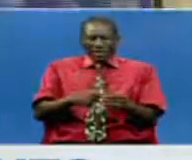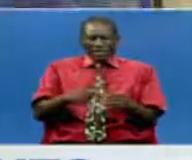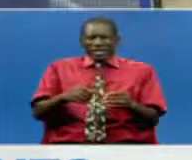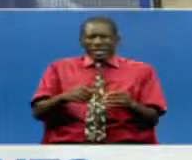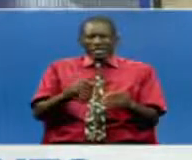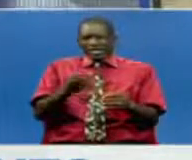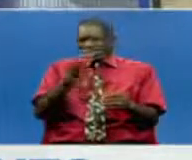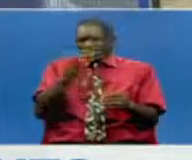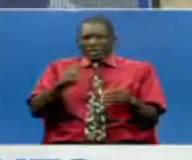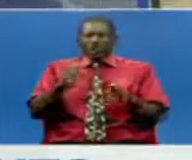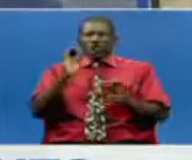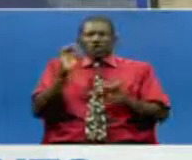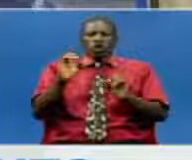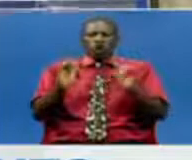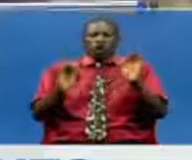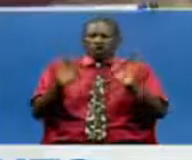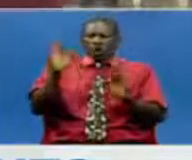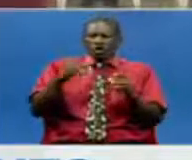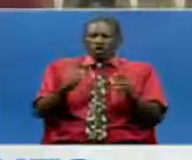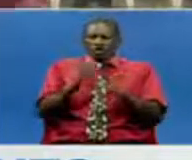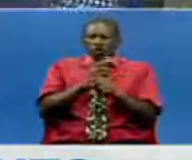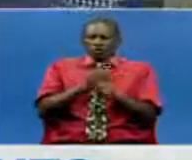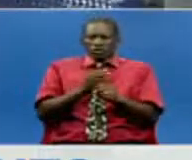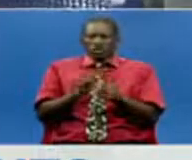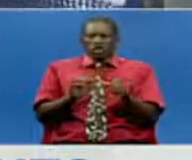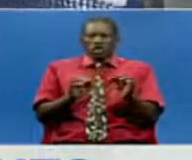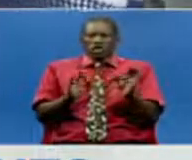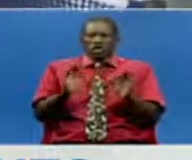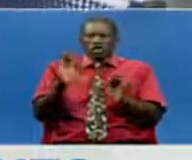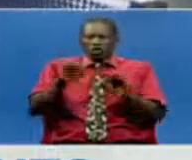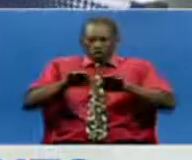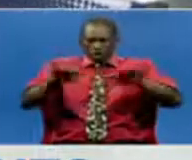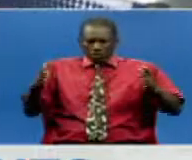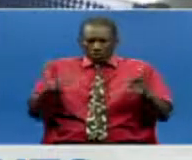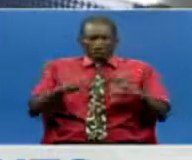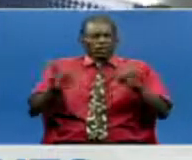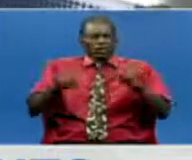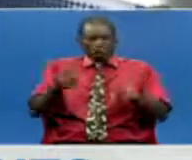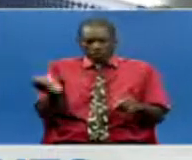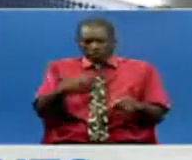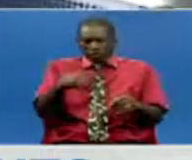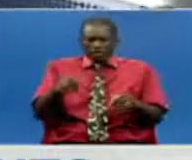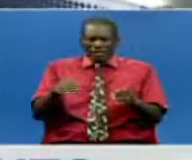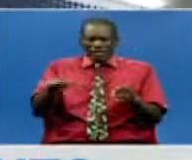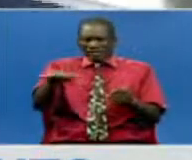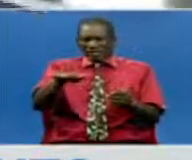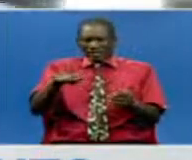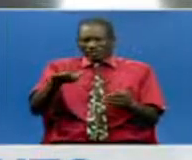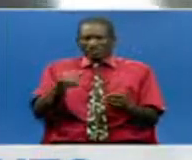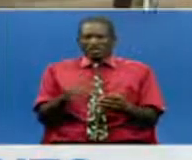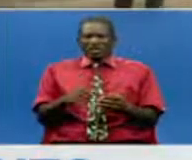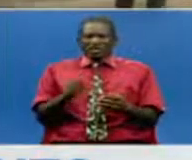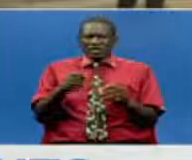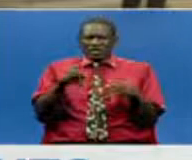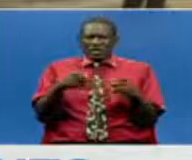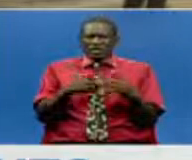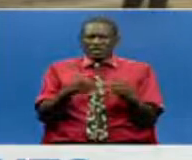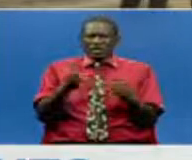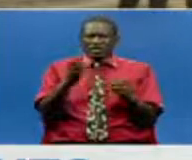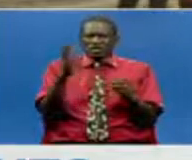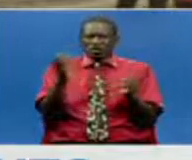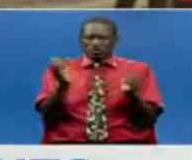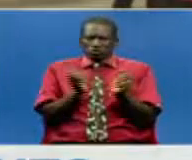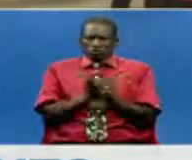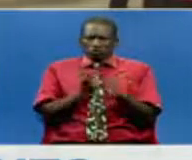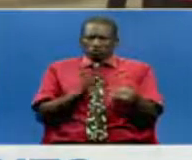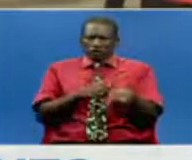Joseph's, playing on dining tables instead of the recommended table tennis surfaces. It started in 2012 when